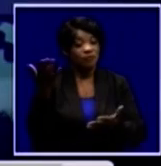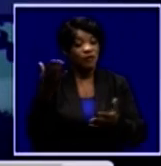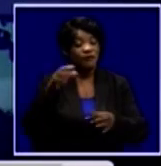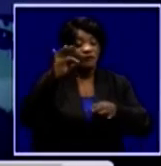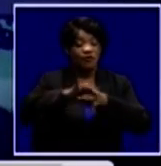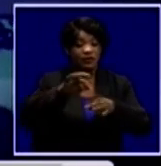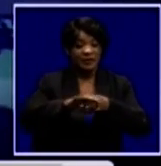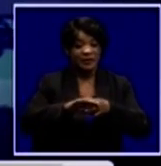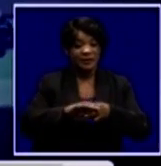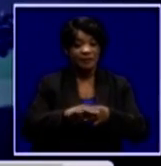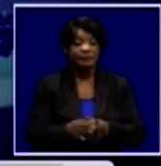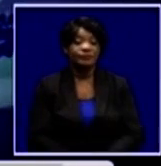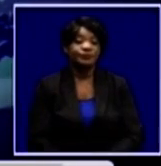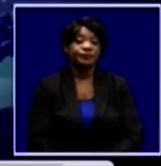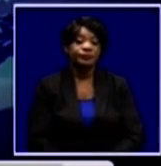by-election.